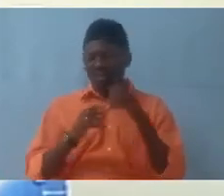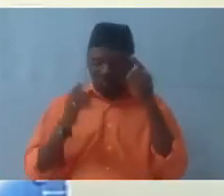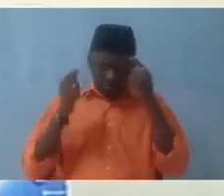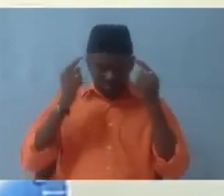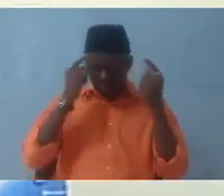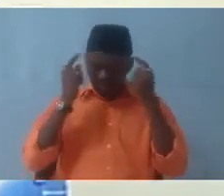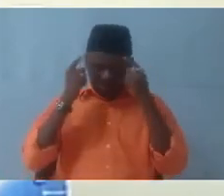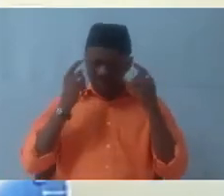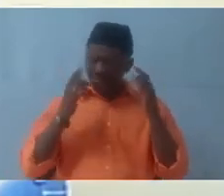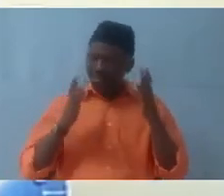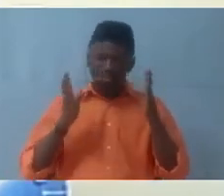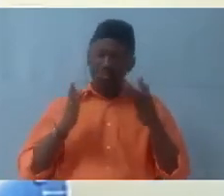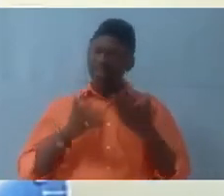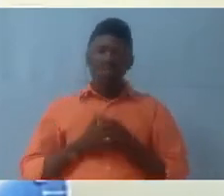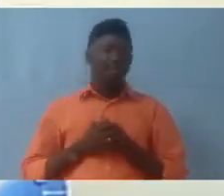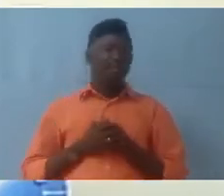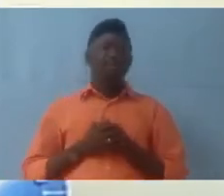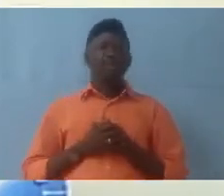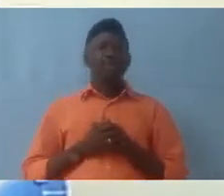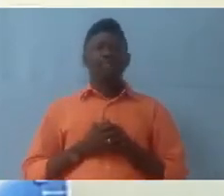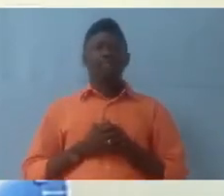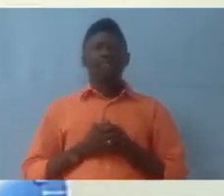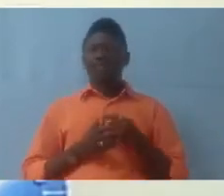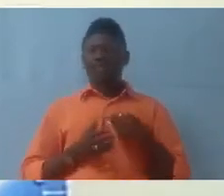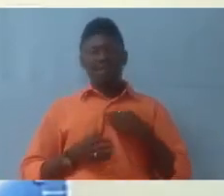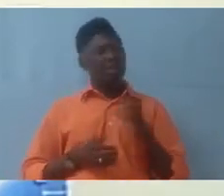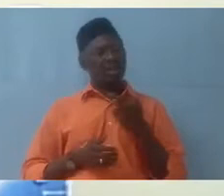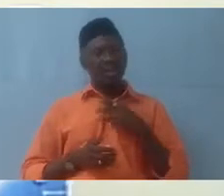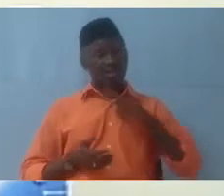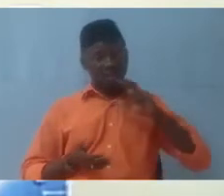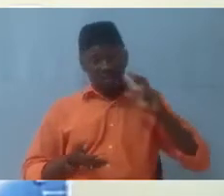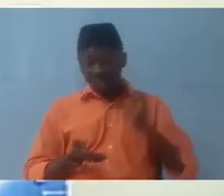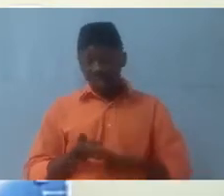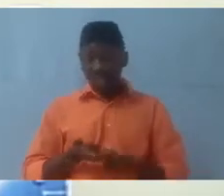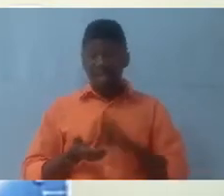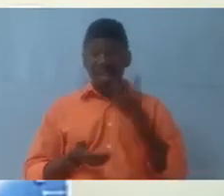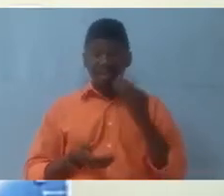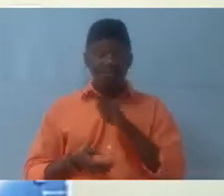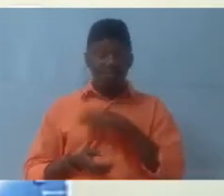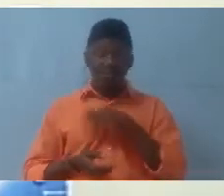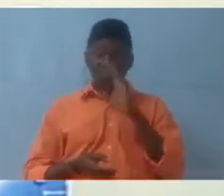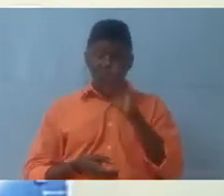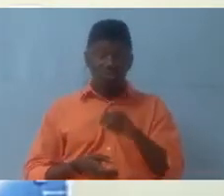And I can guarantee her that if we don't do something about it, it will still keep on